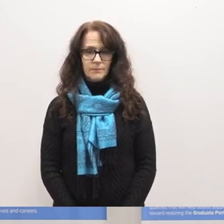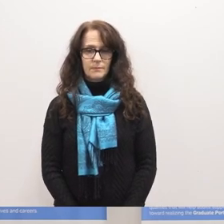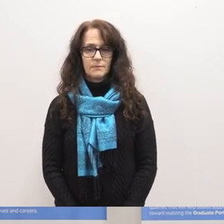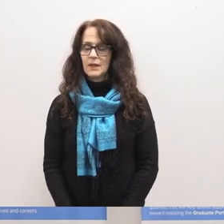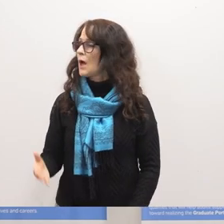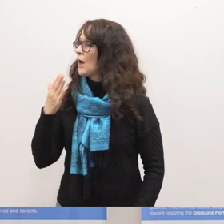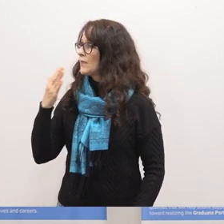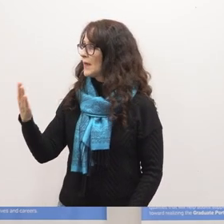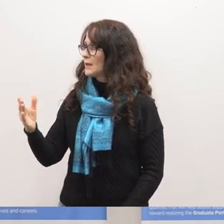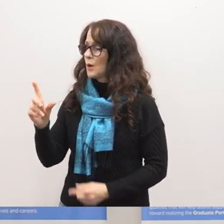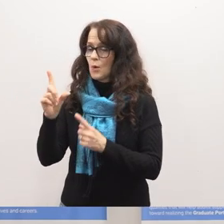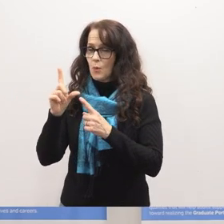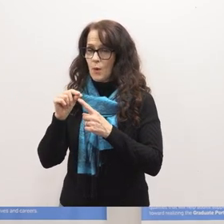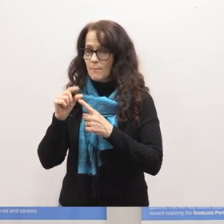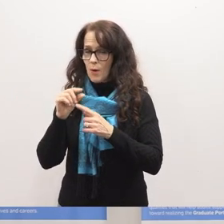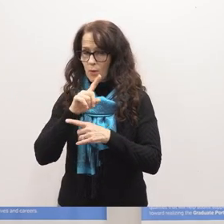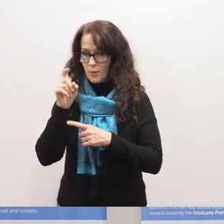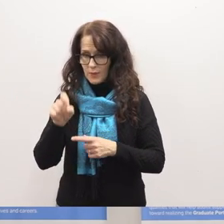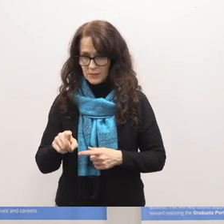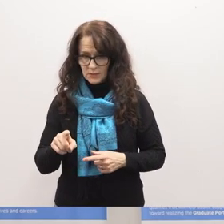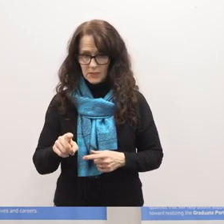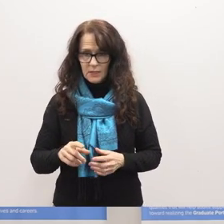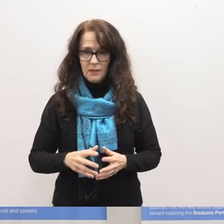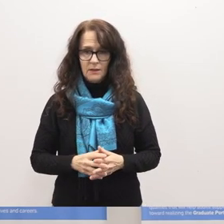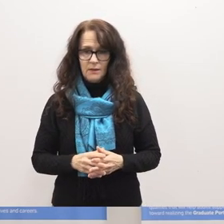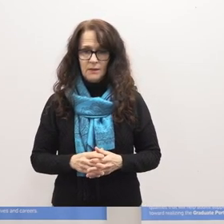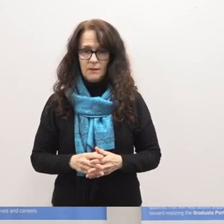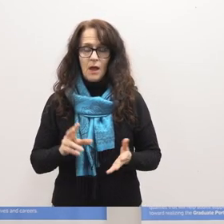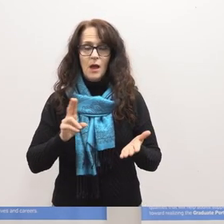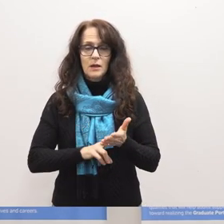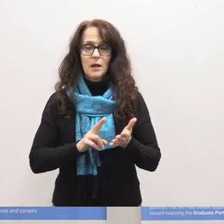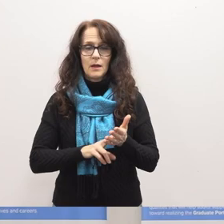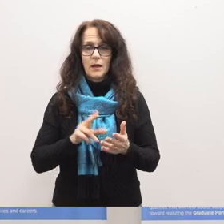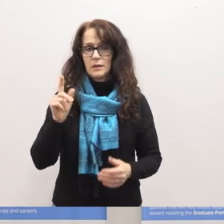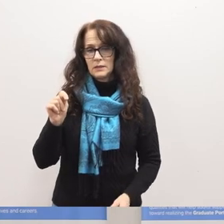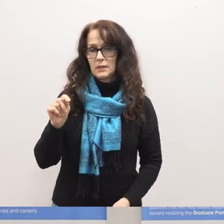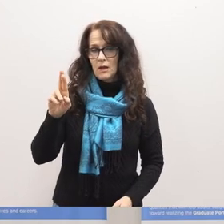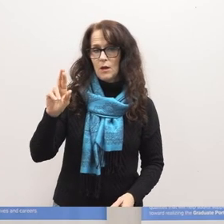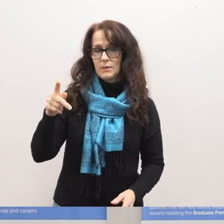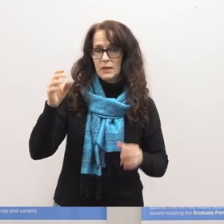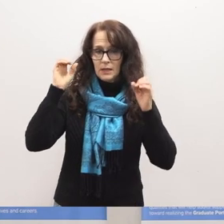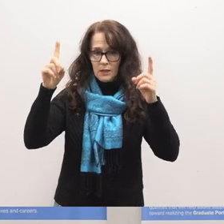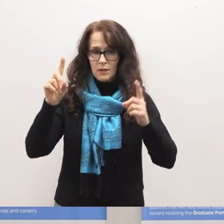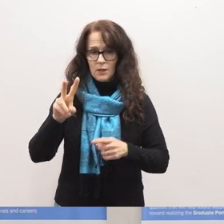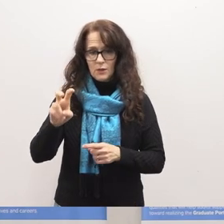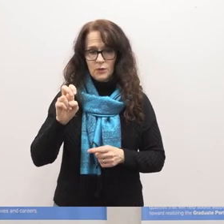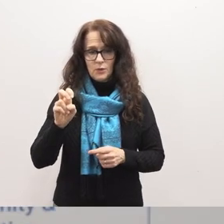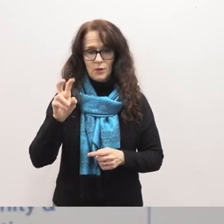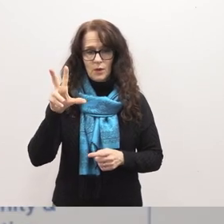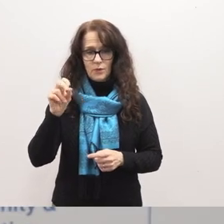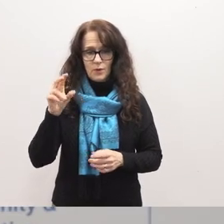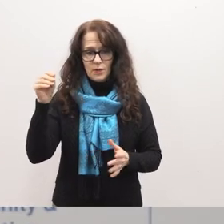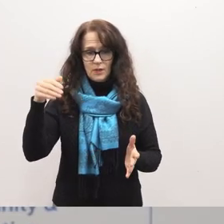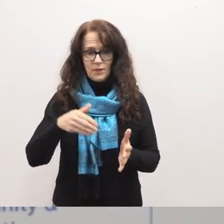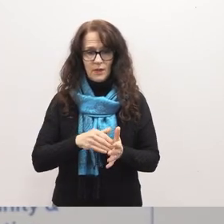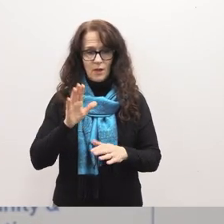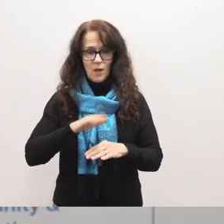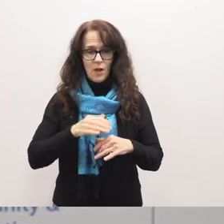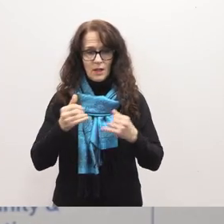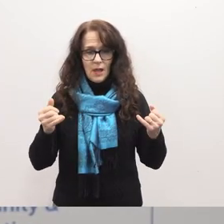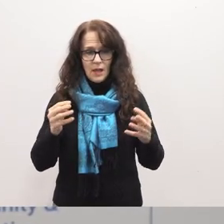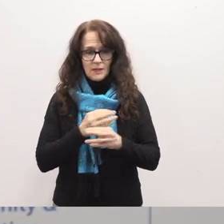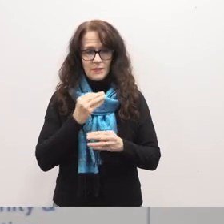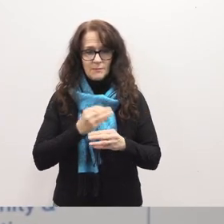Thank you. And I do have one last question. A contract with TRP Education for $230,000 for online math